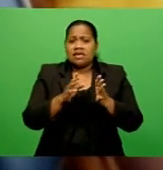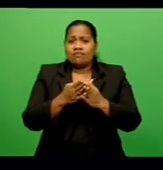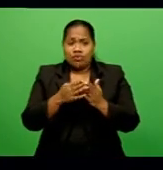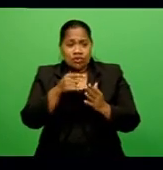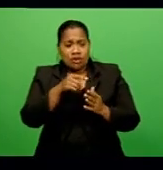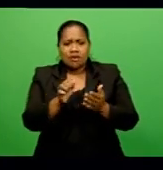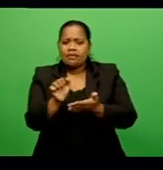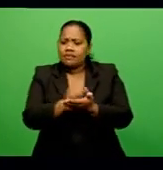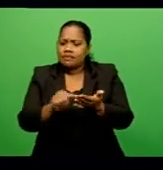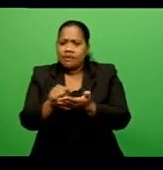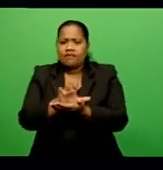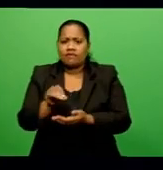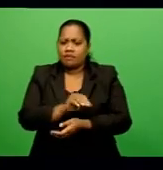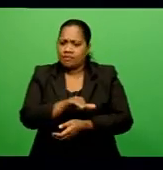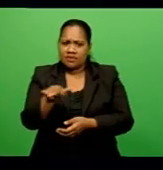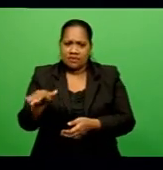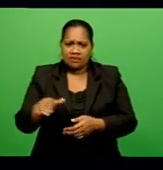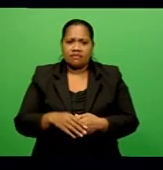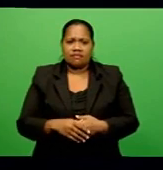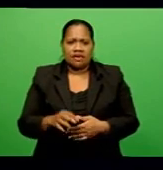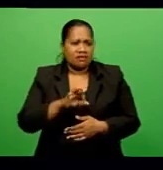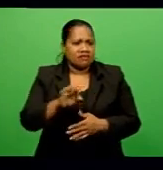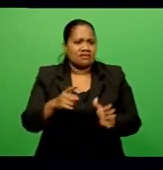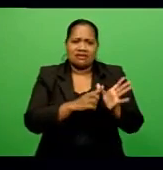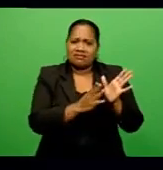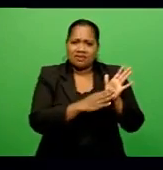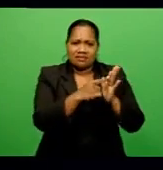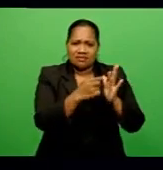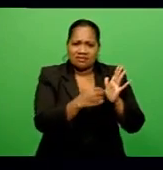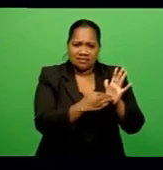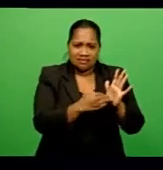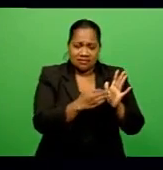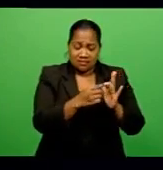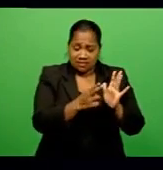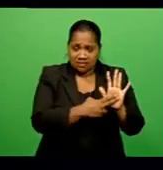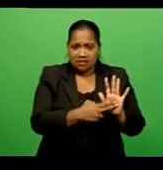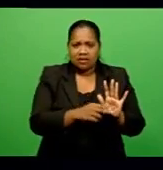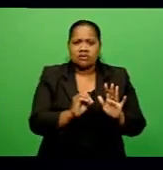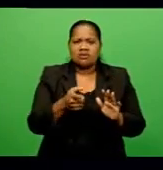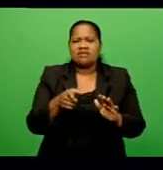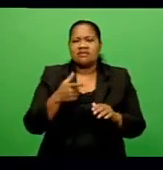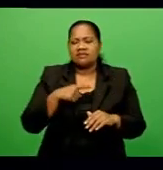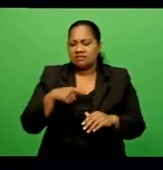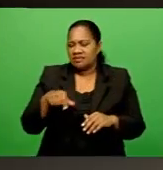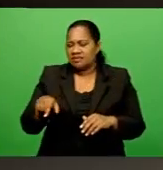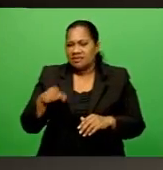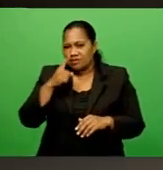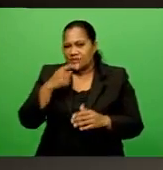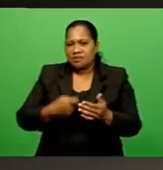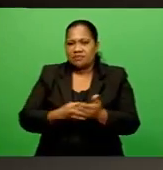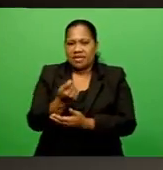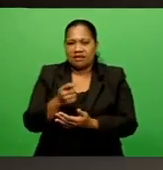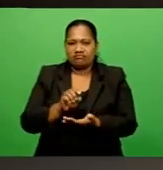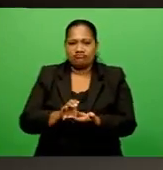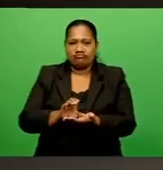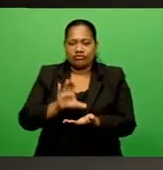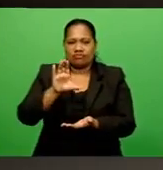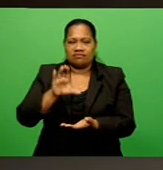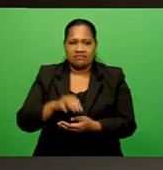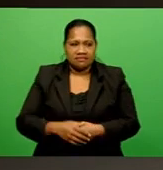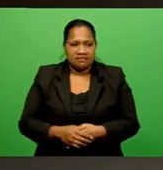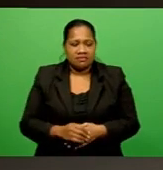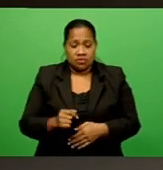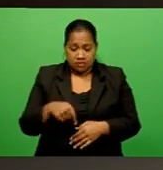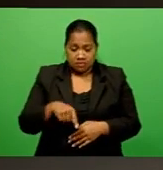through a retail platform other than Amazon. That may have left consumers overpaying. Earlier this week, the state